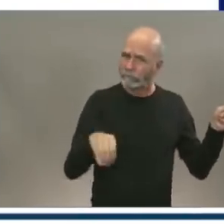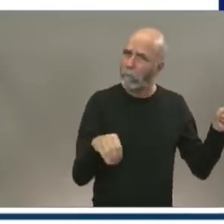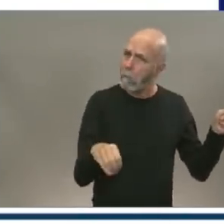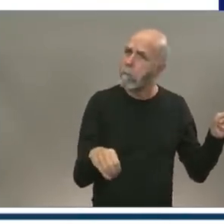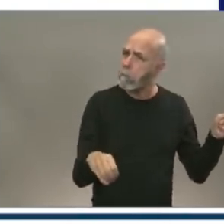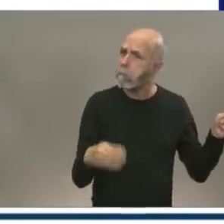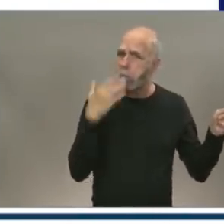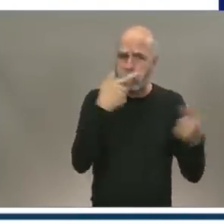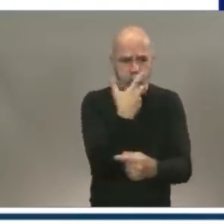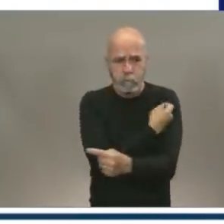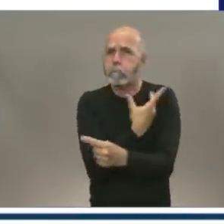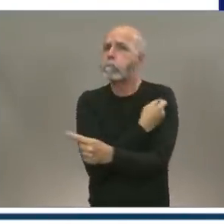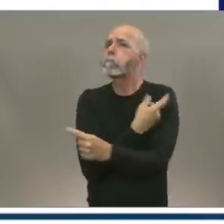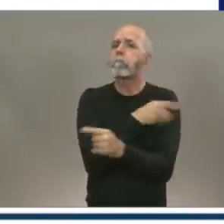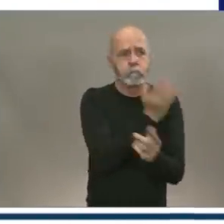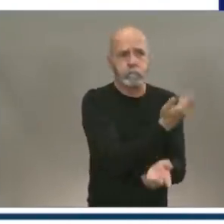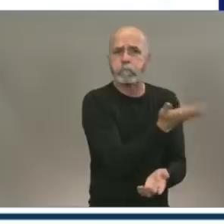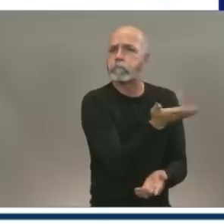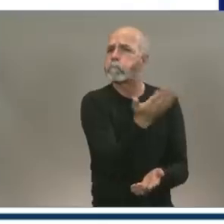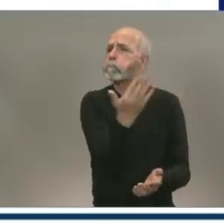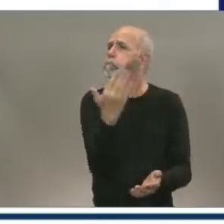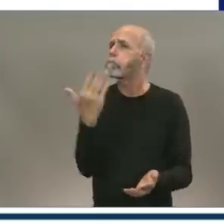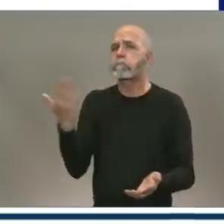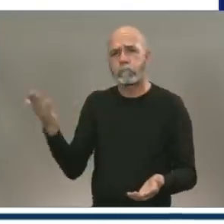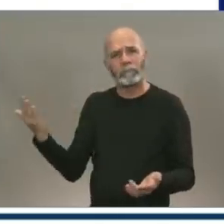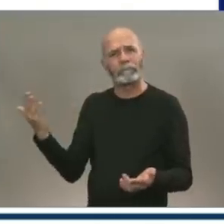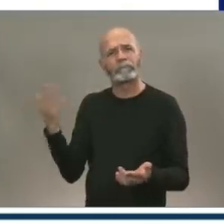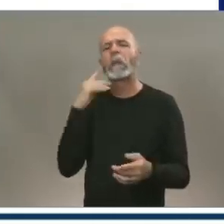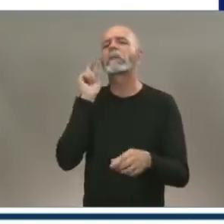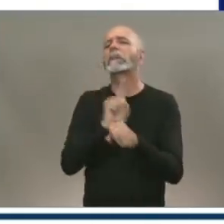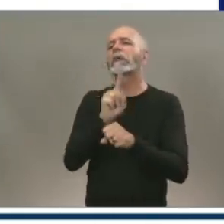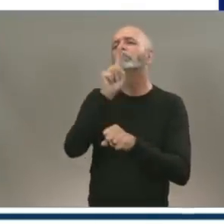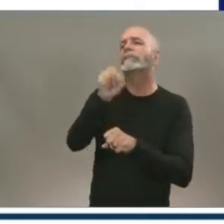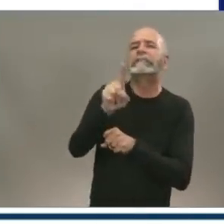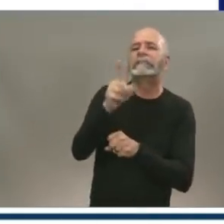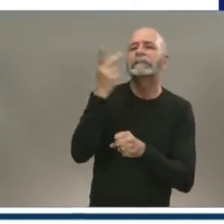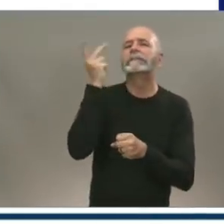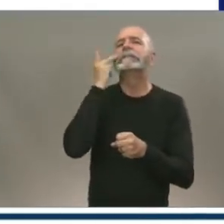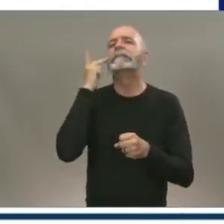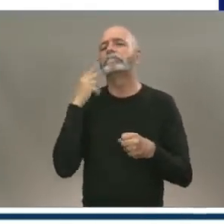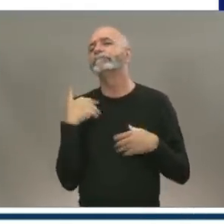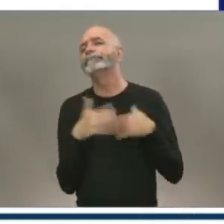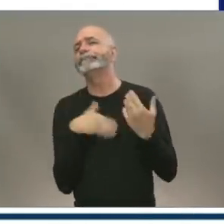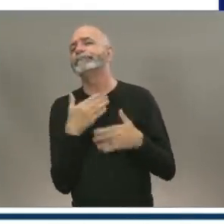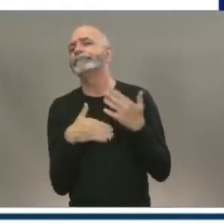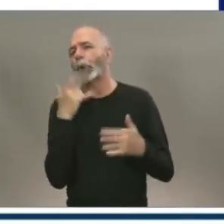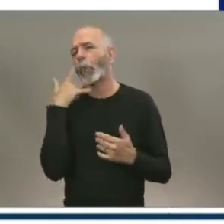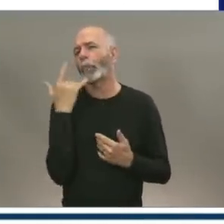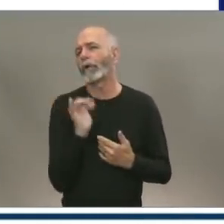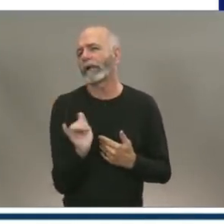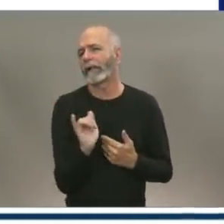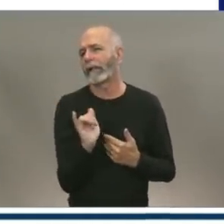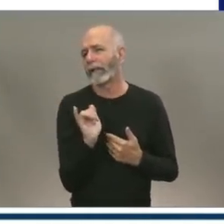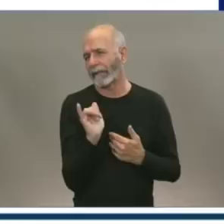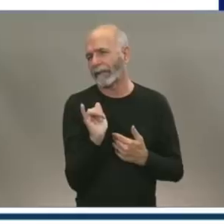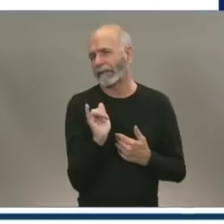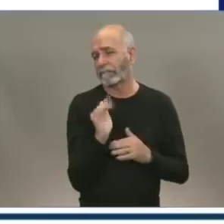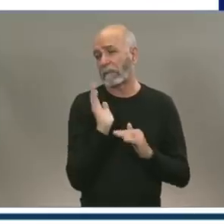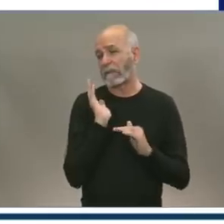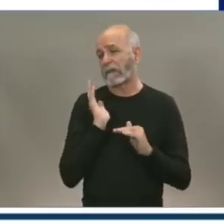to get them up a little higher, and we'll have an update next week on I guess a final update after the November 30th